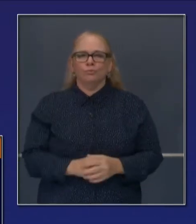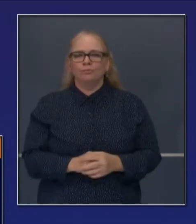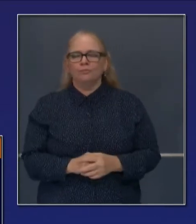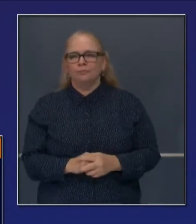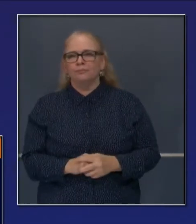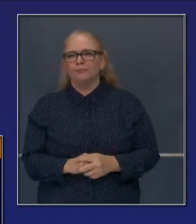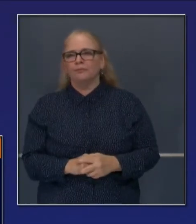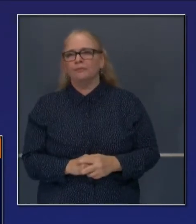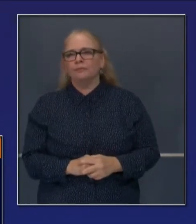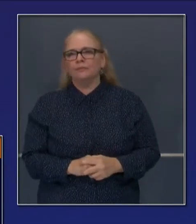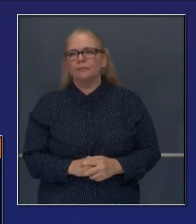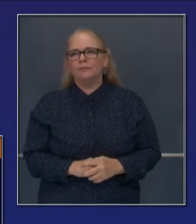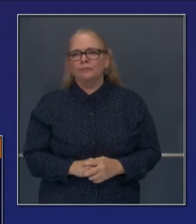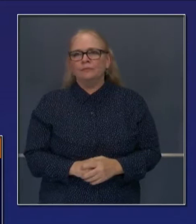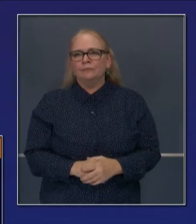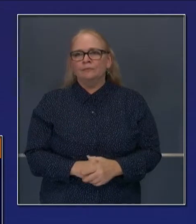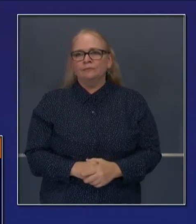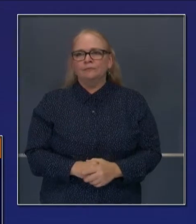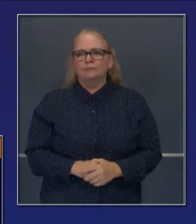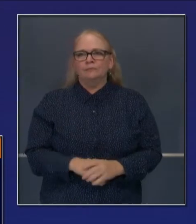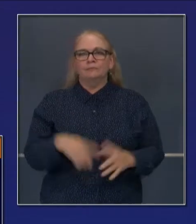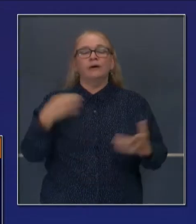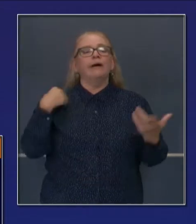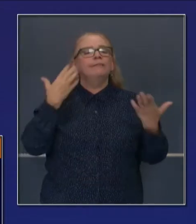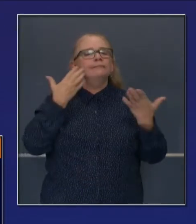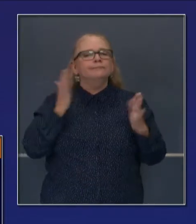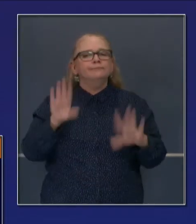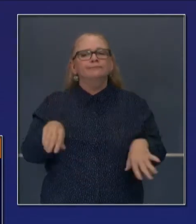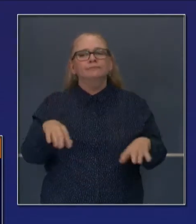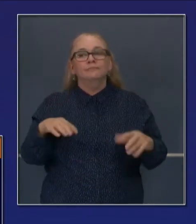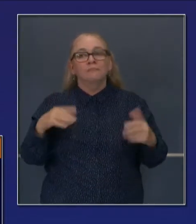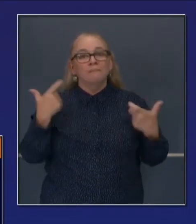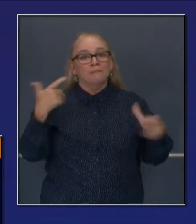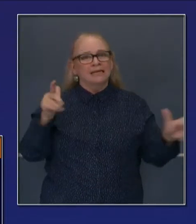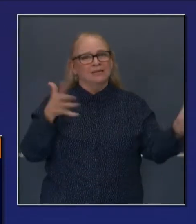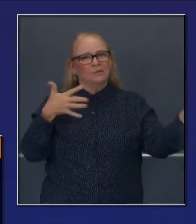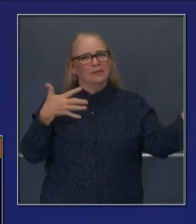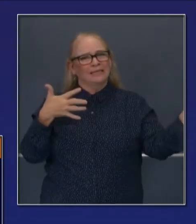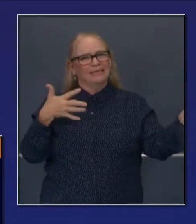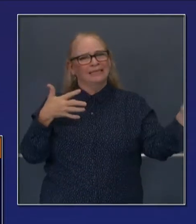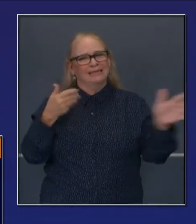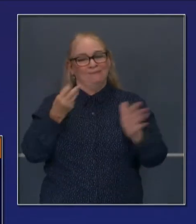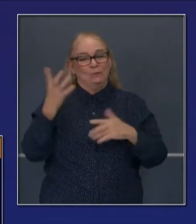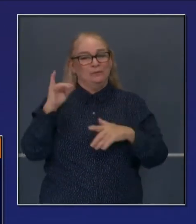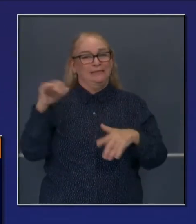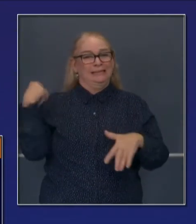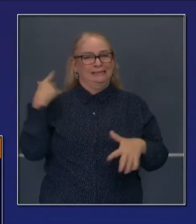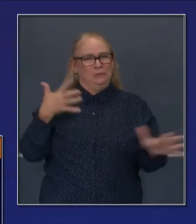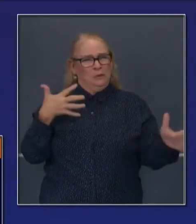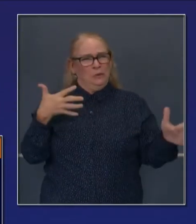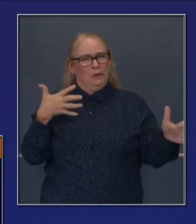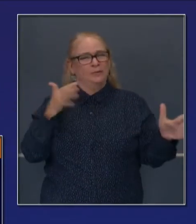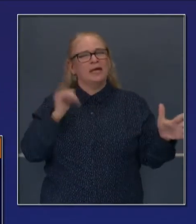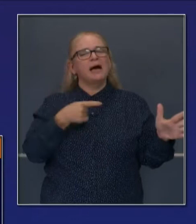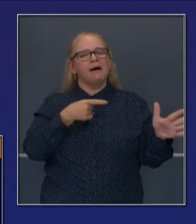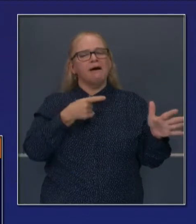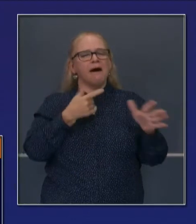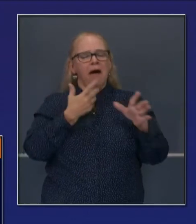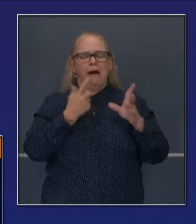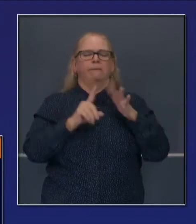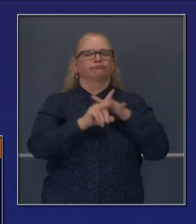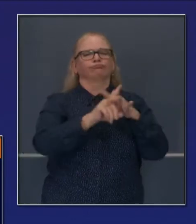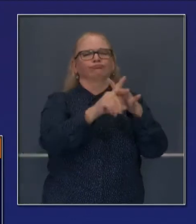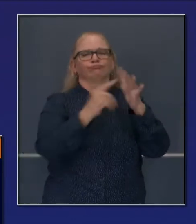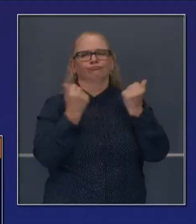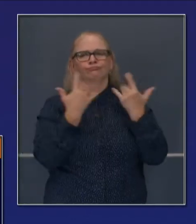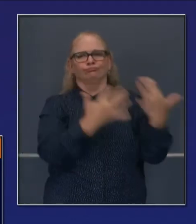larger wind events over the course of the last number of days, and that's primarily one of the reasons you'll see the large spread